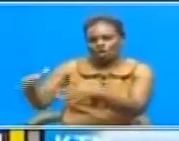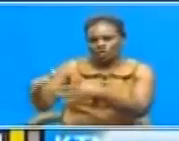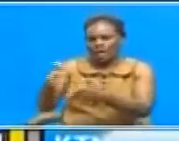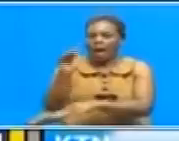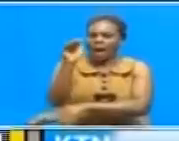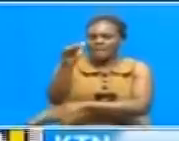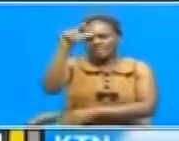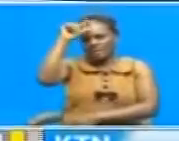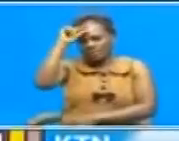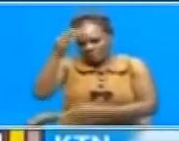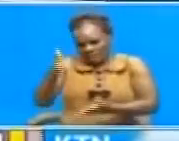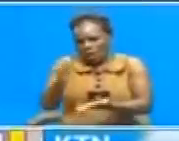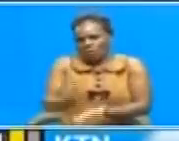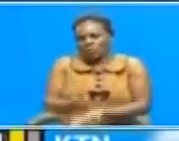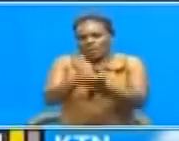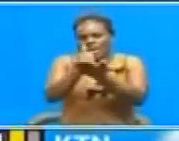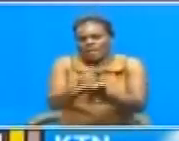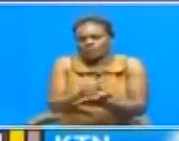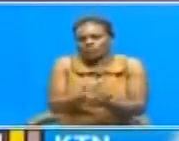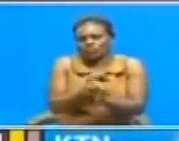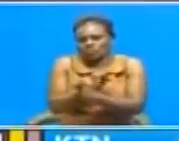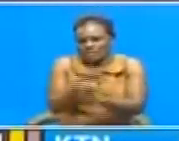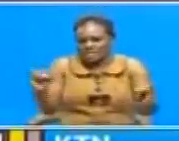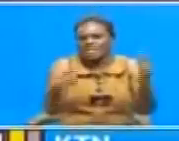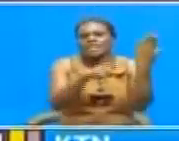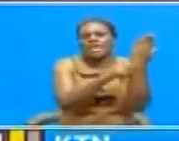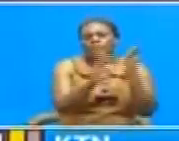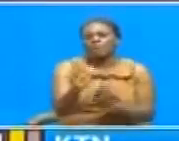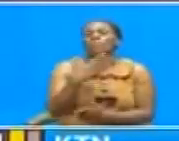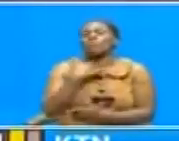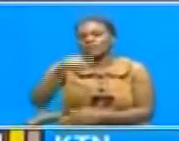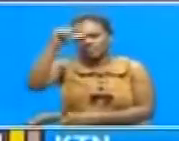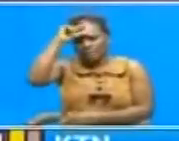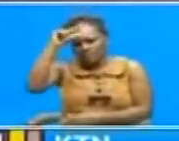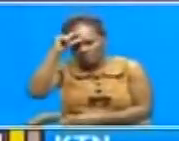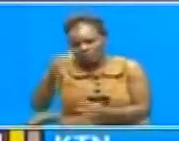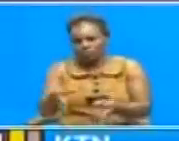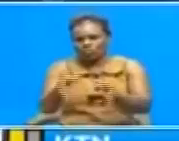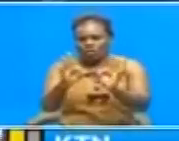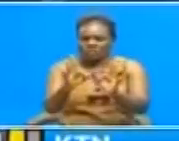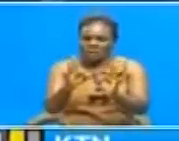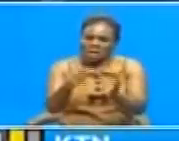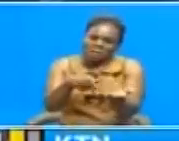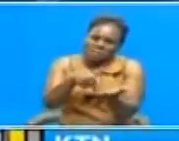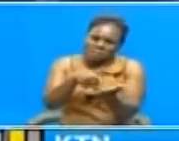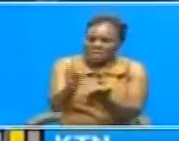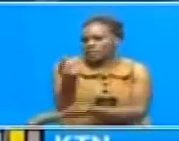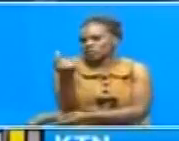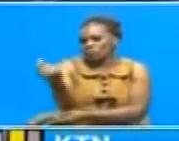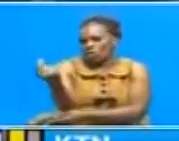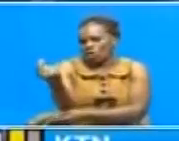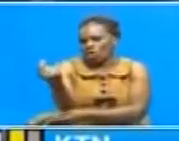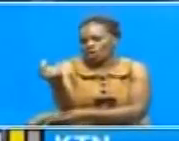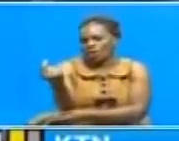now asking the government to help them polish their image. They will also like the government to offer them some kind of tax concession